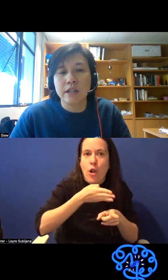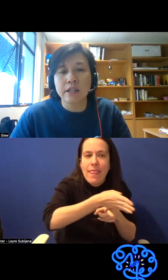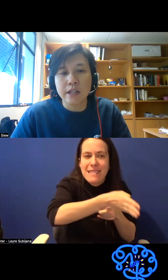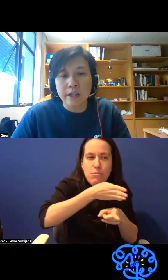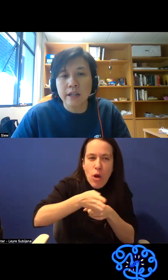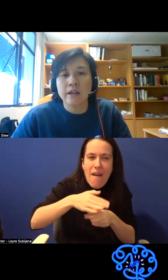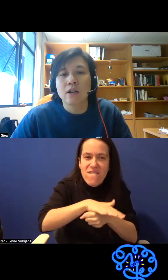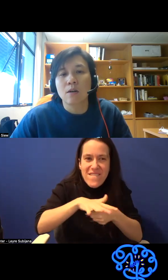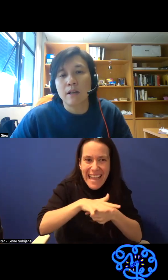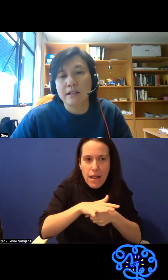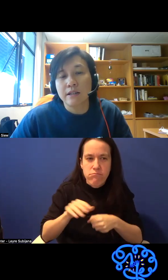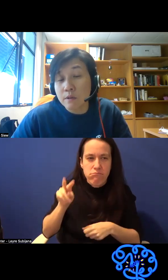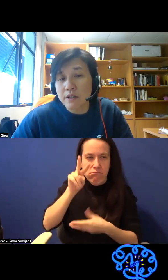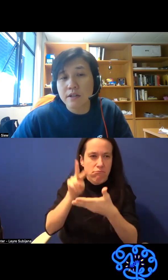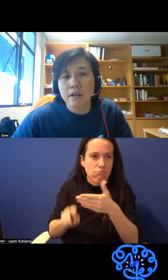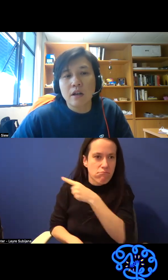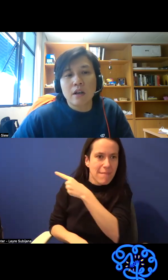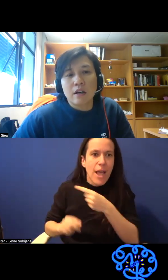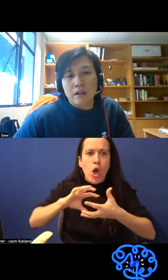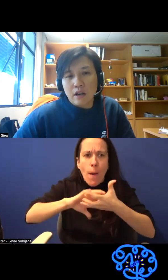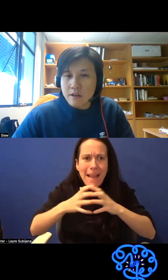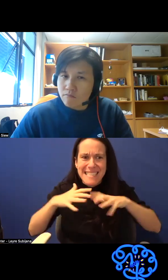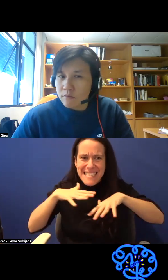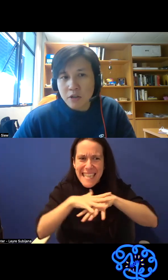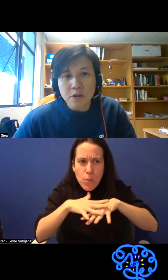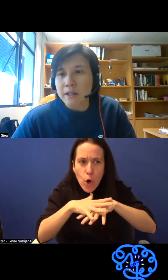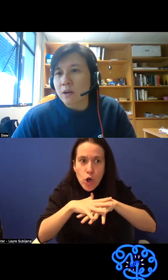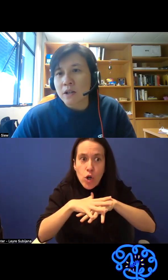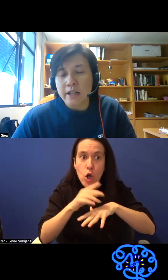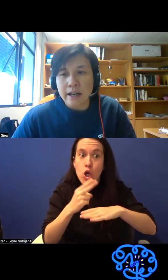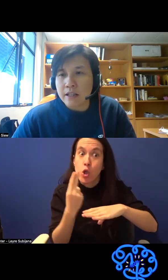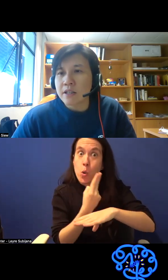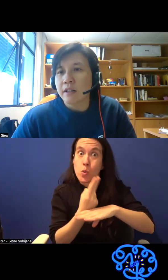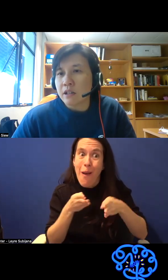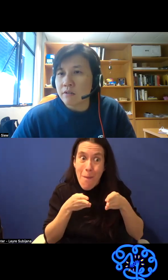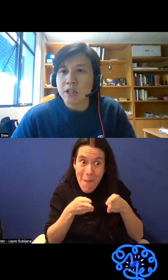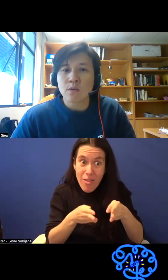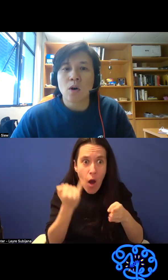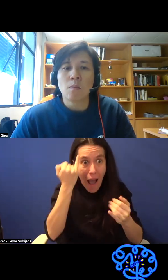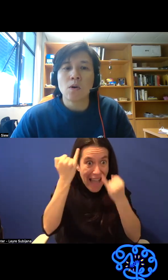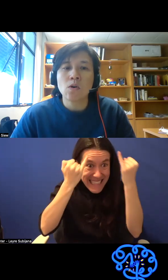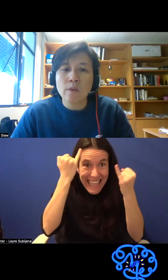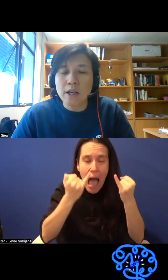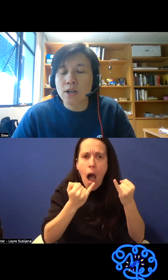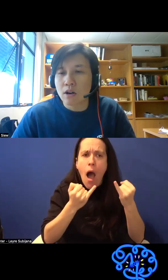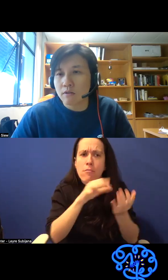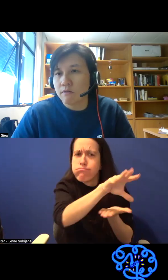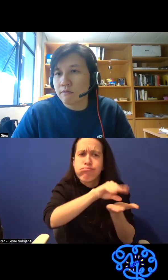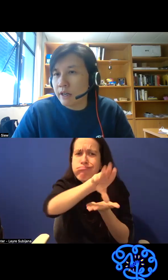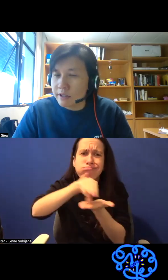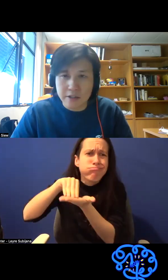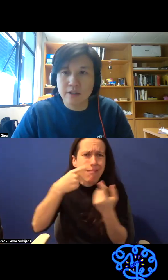interested in studying complex networks, and they use methodology and ideas and theories from a whole range